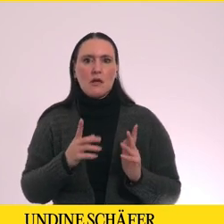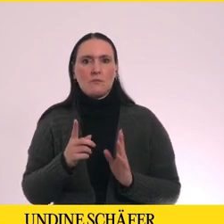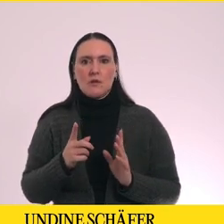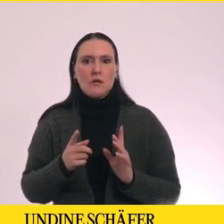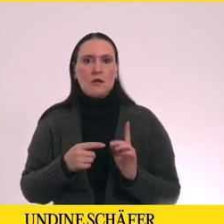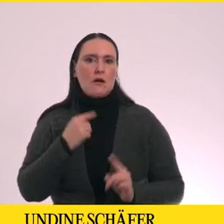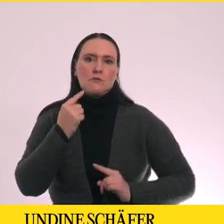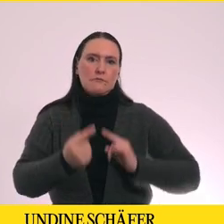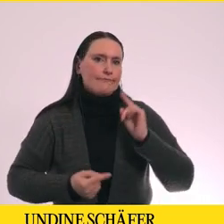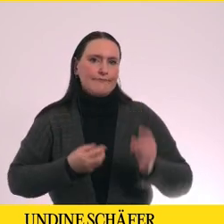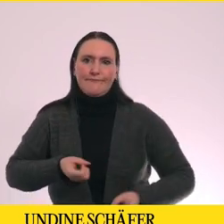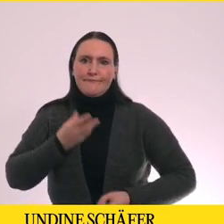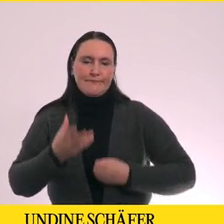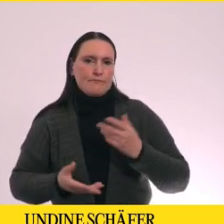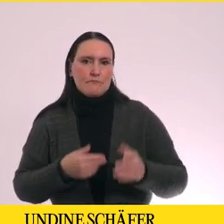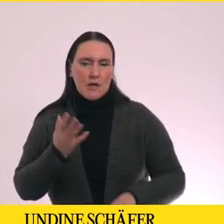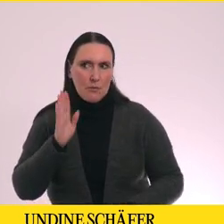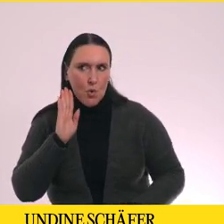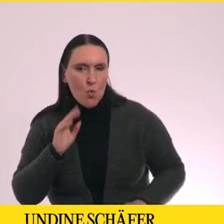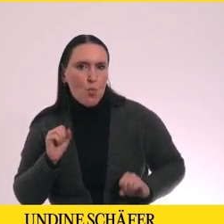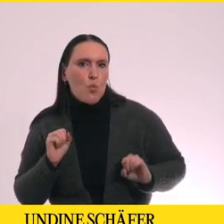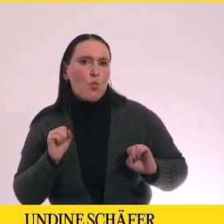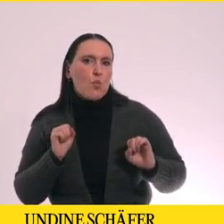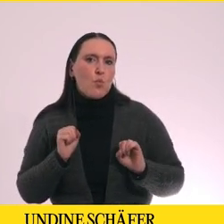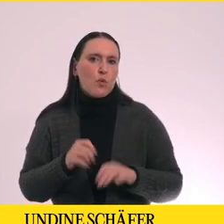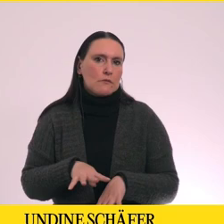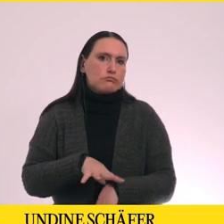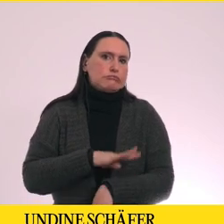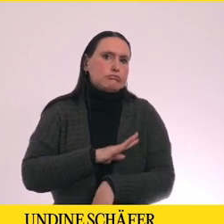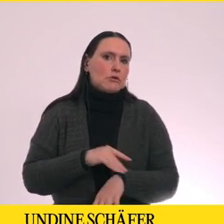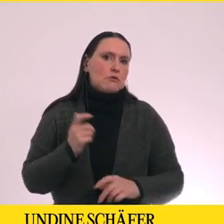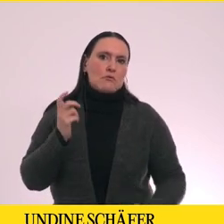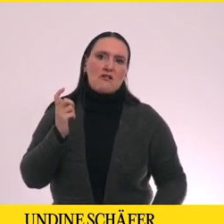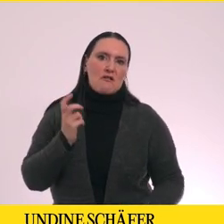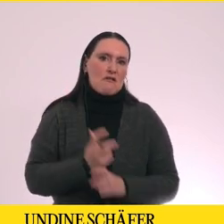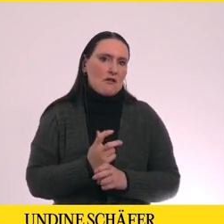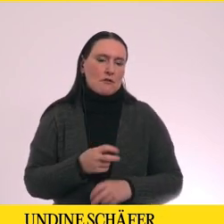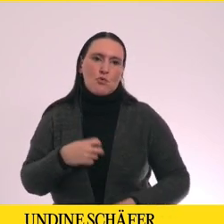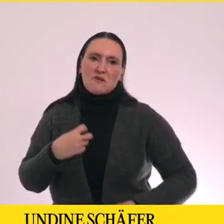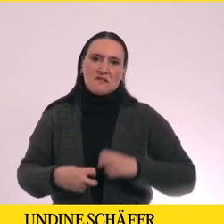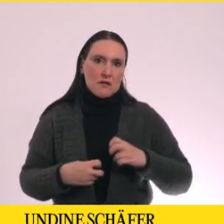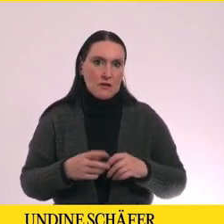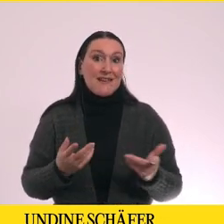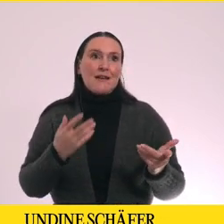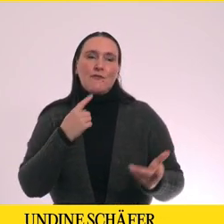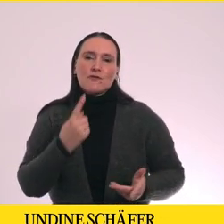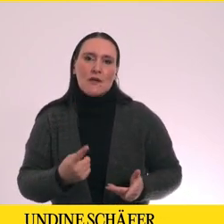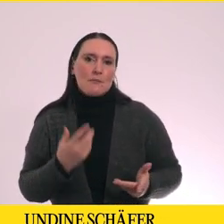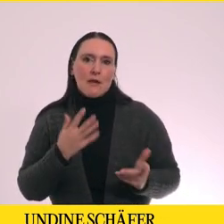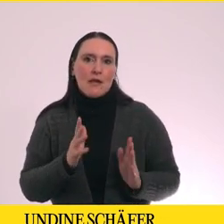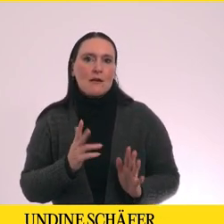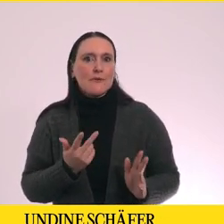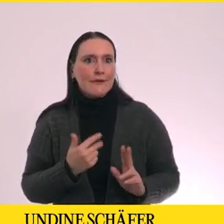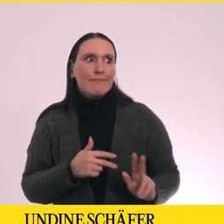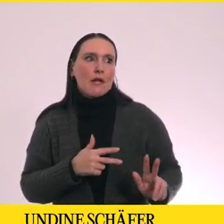might sound too serious or, like, you know, too much if you say it in a serious manner or in a serious, like,